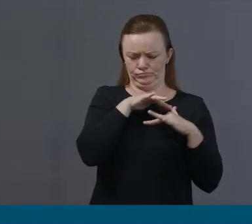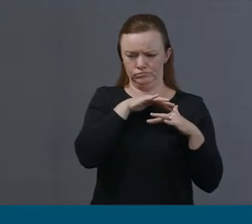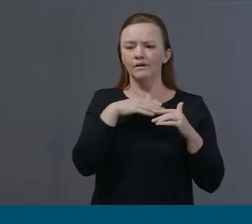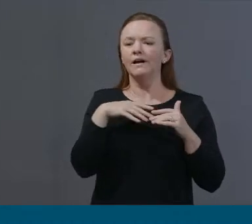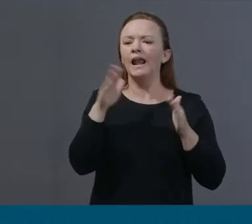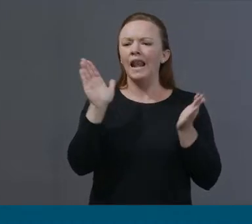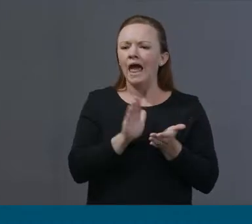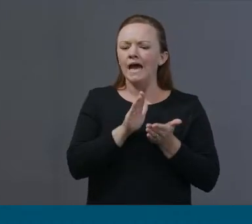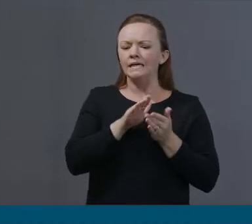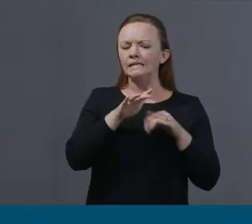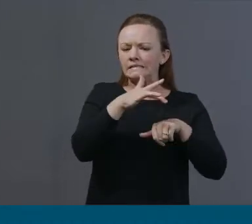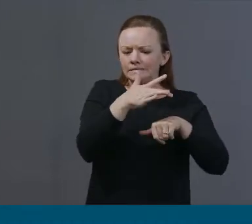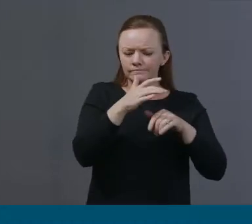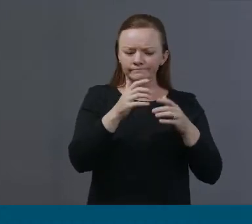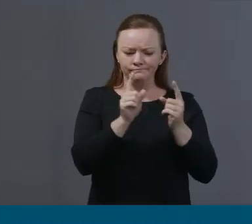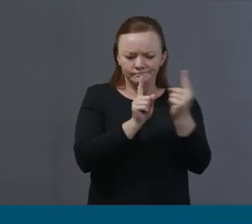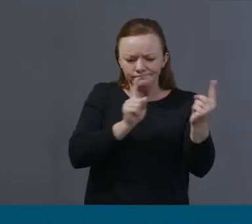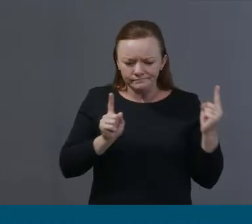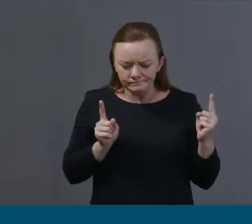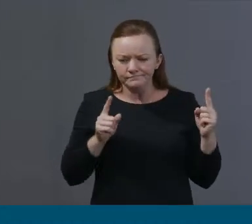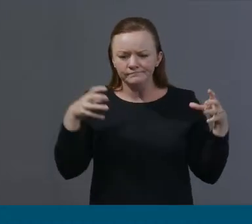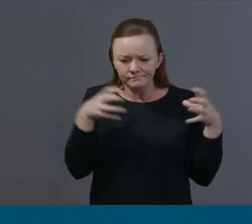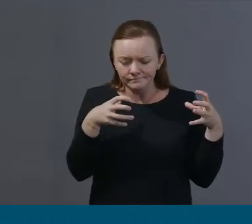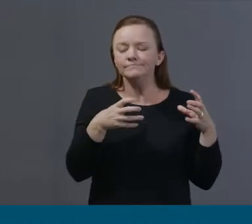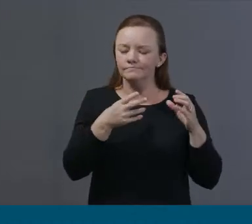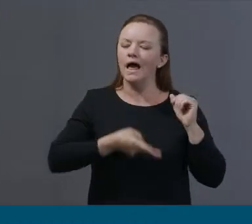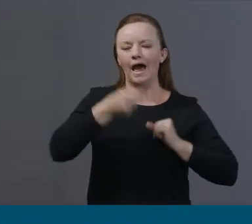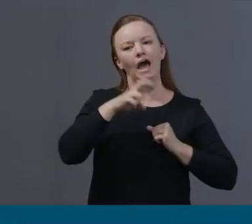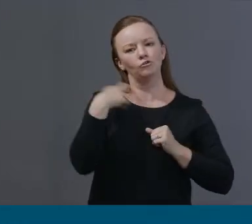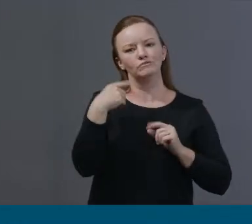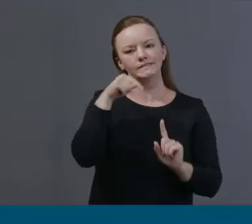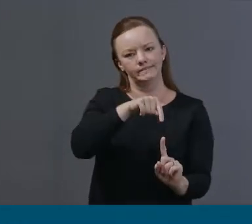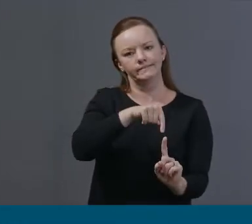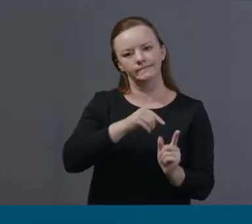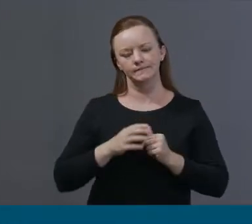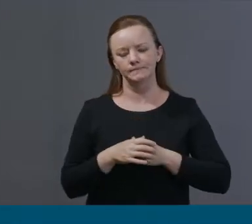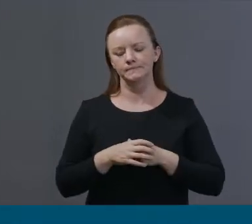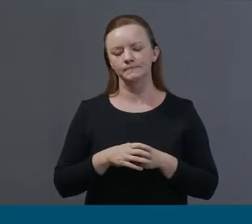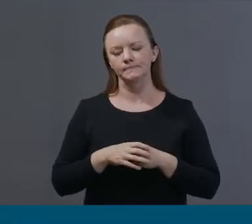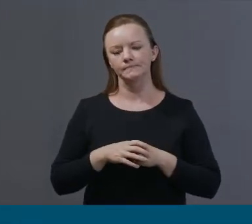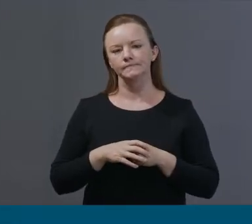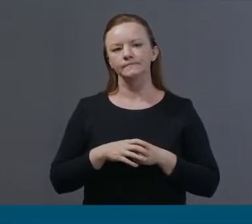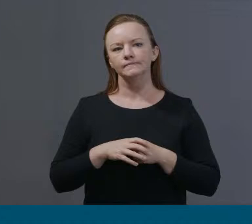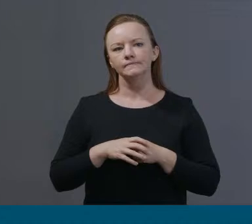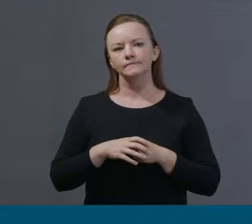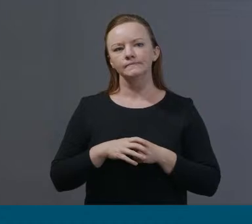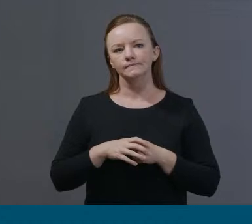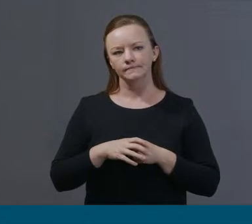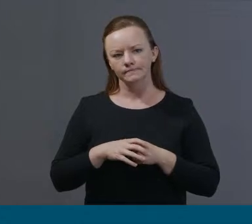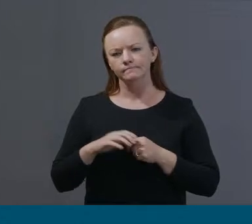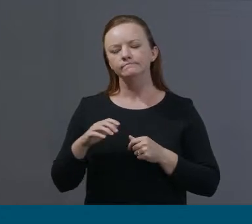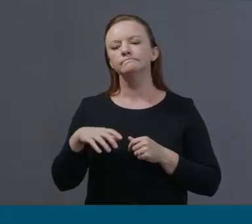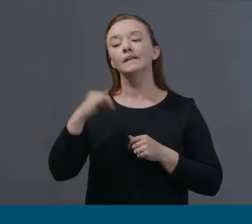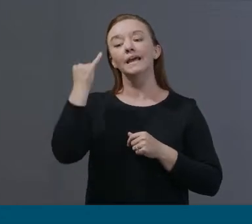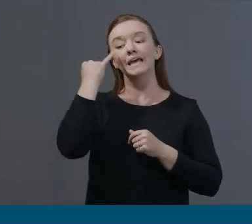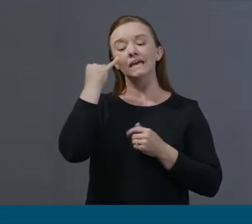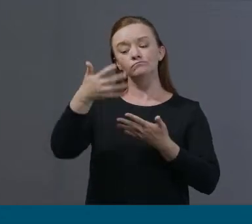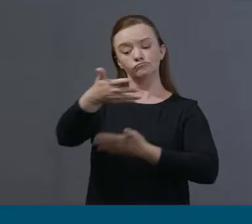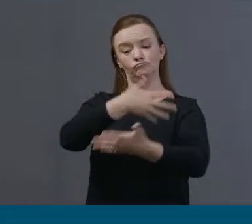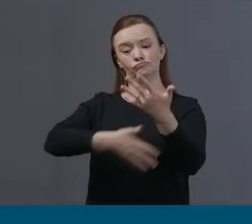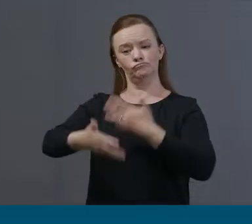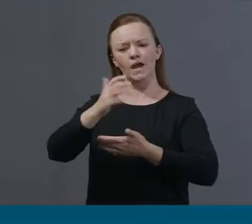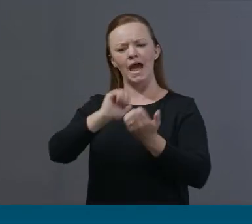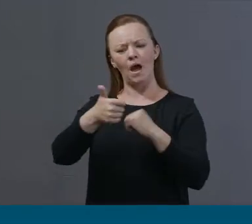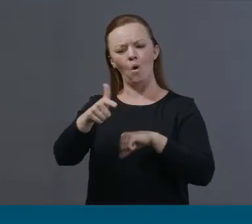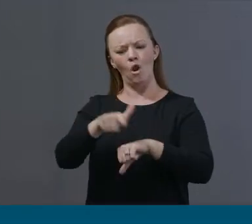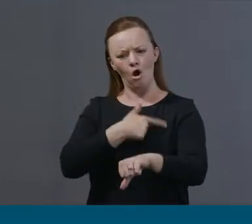to increase your risk, especially if you're clustered together. And then what's the length of time that you will be interacting with